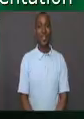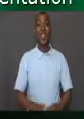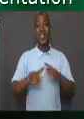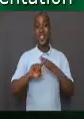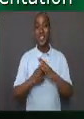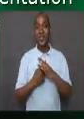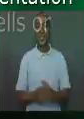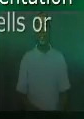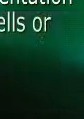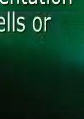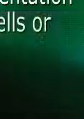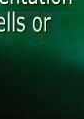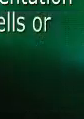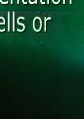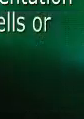Begin.